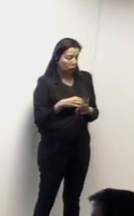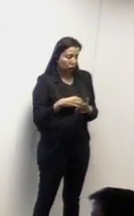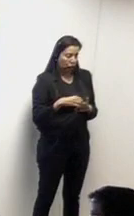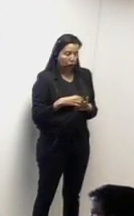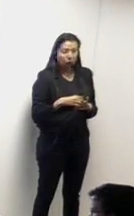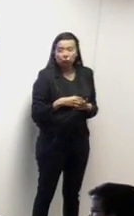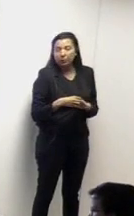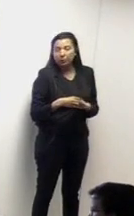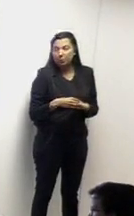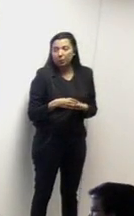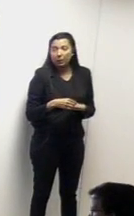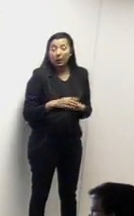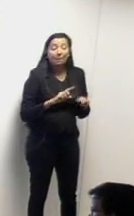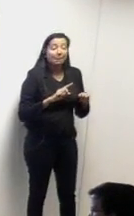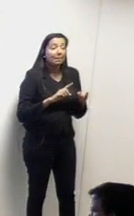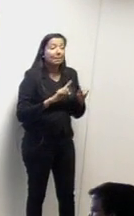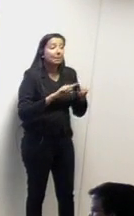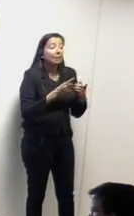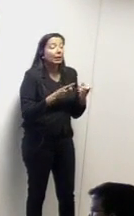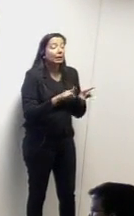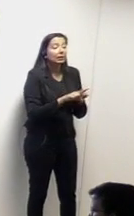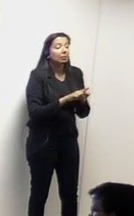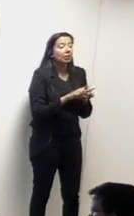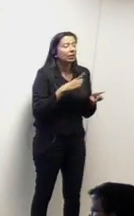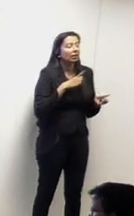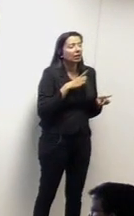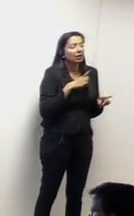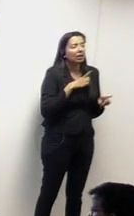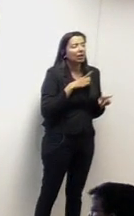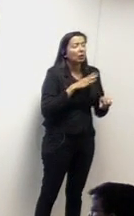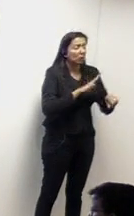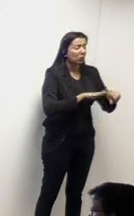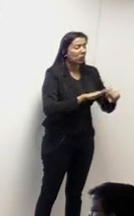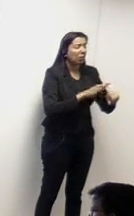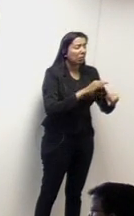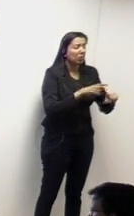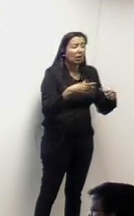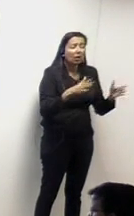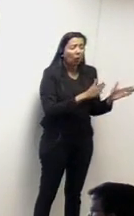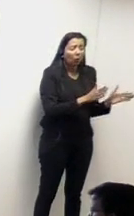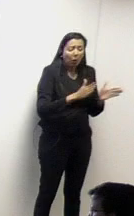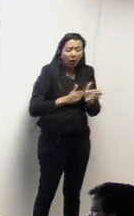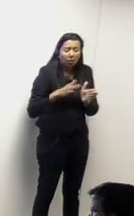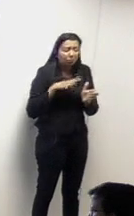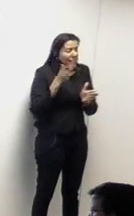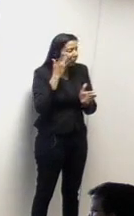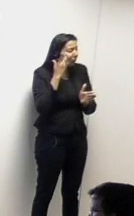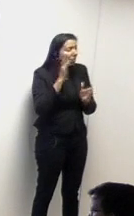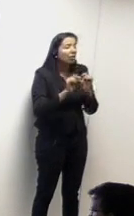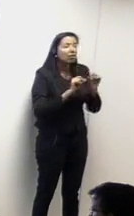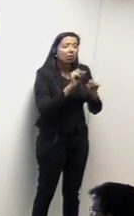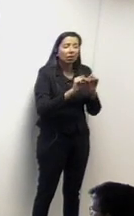But the problem is we have long-term consequences to our actions that we cannot see. We do not know what the